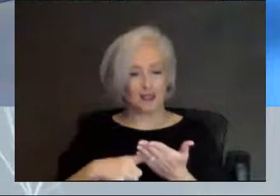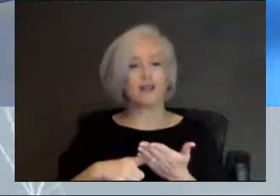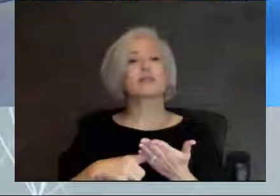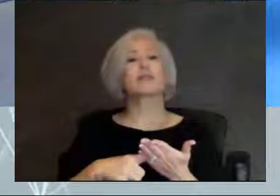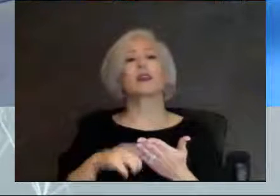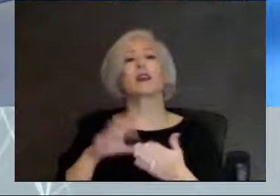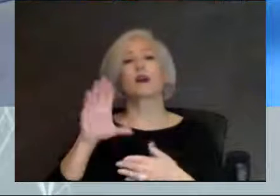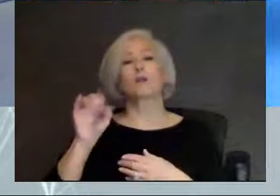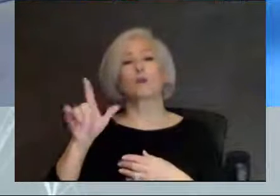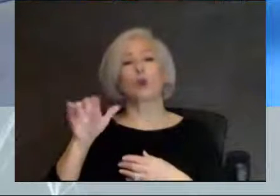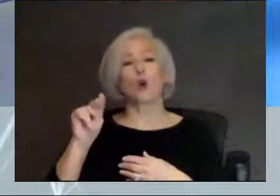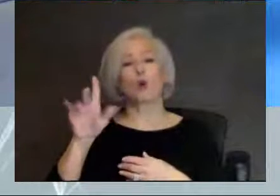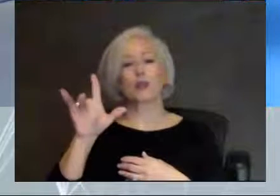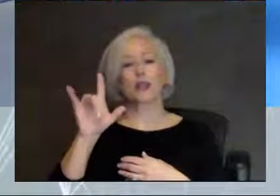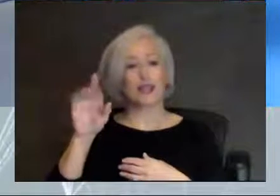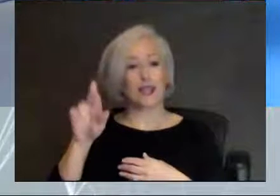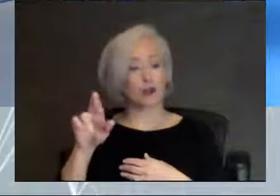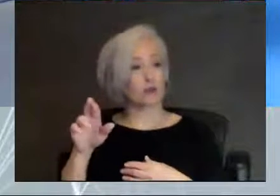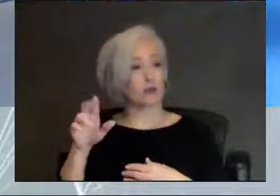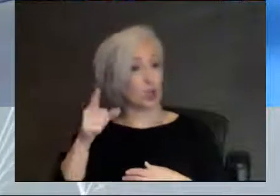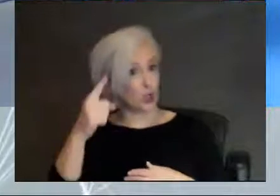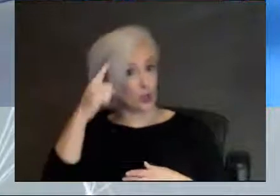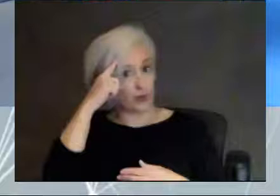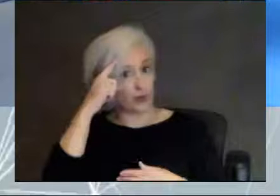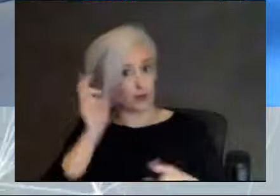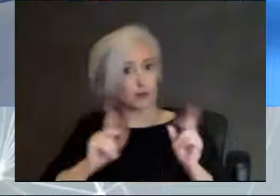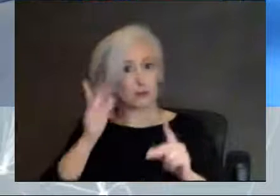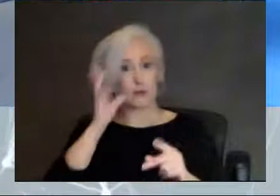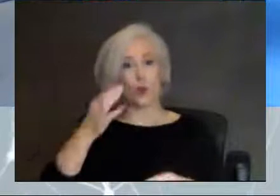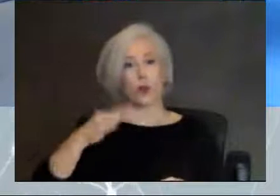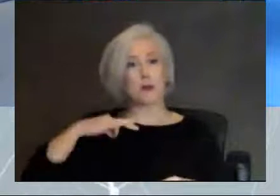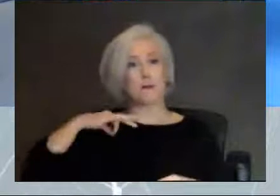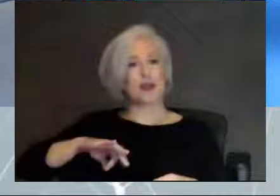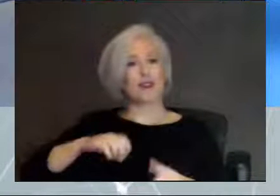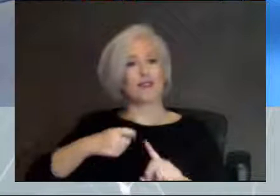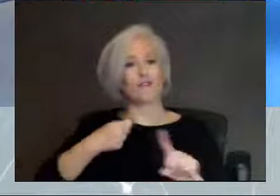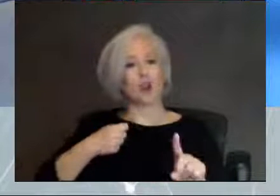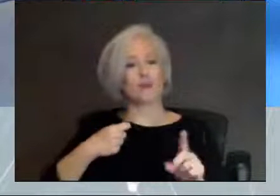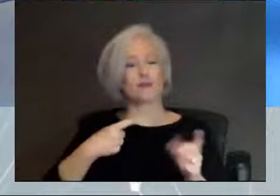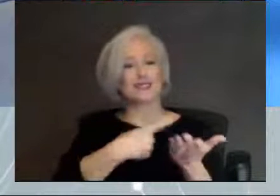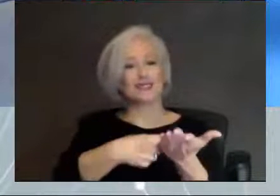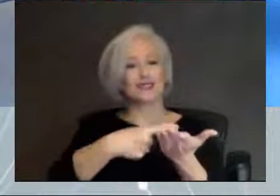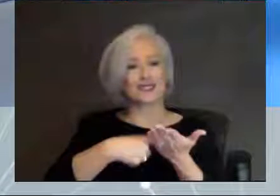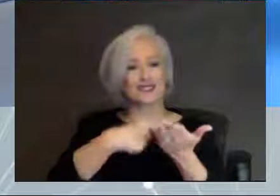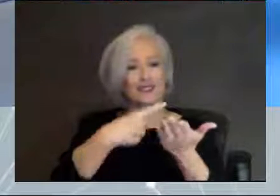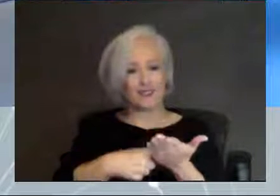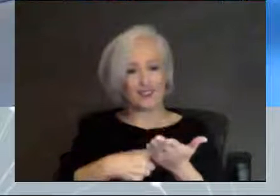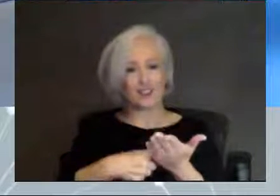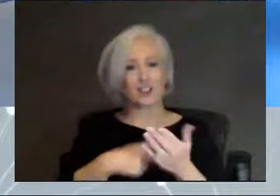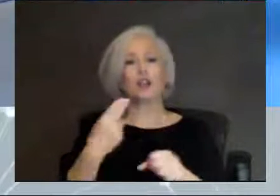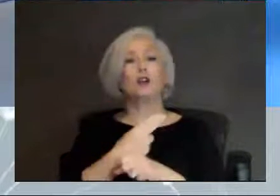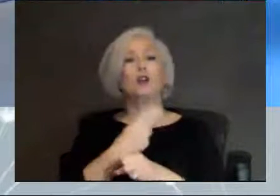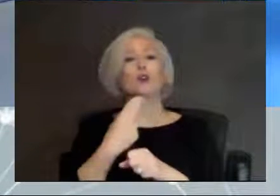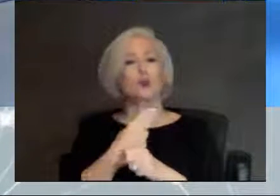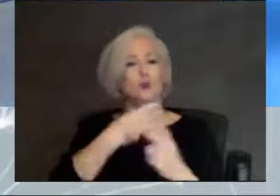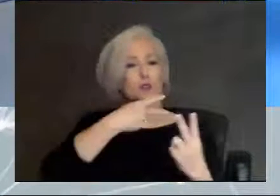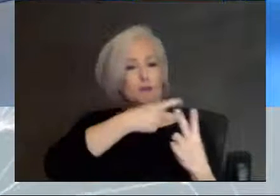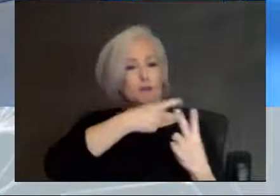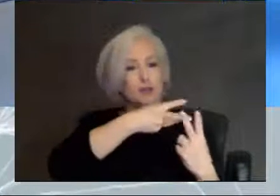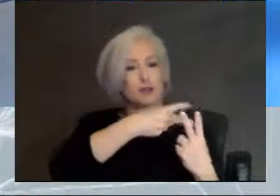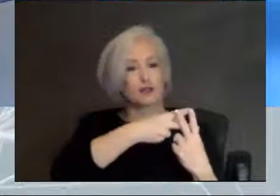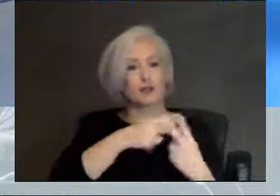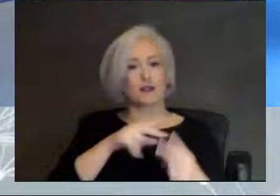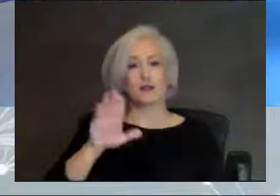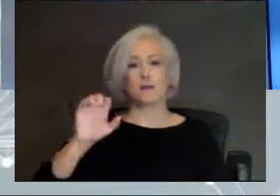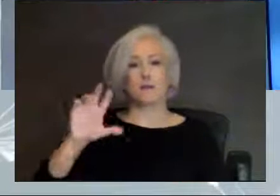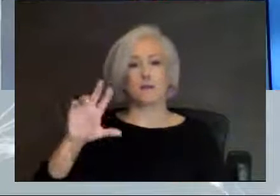think might benefit from our discussion using the hashtag #BenchToBedside. Alexis Del Cid is also